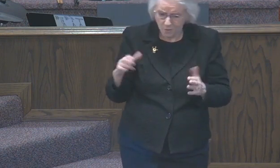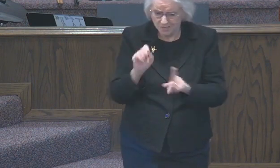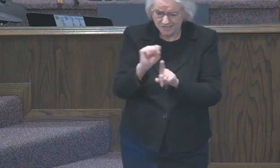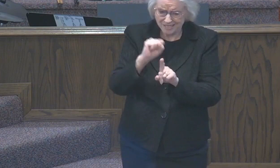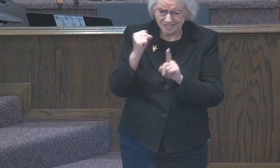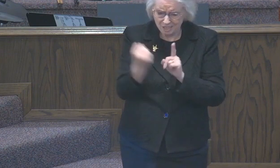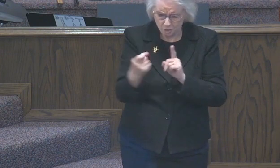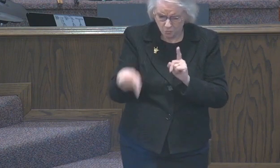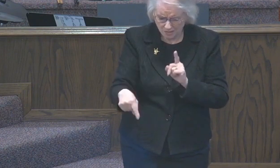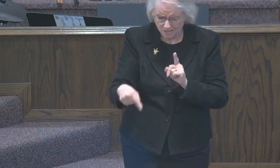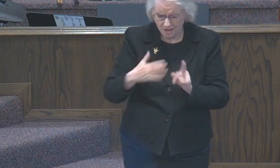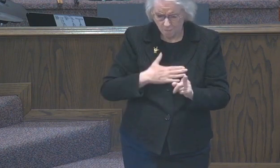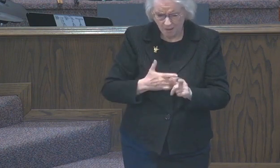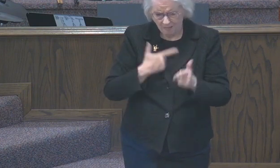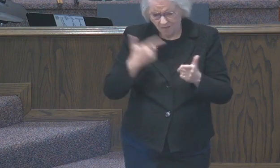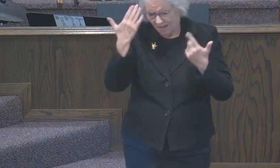God, it really wouldn't be that hard.